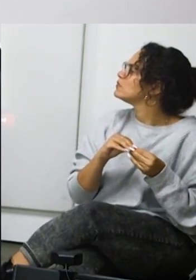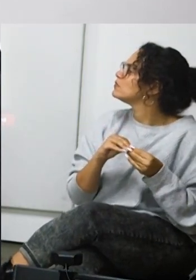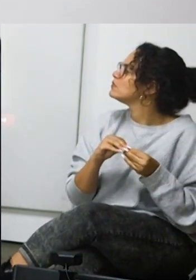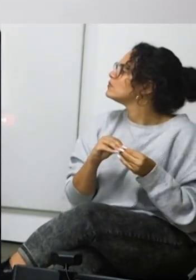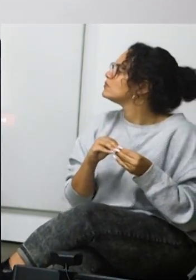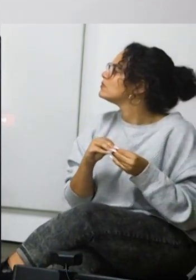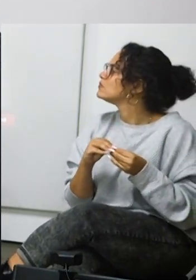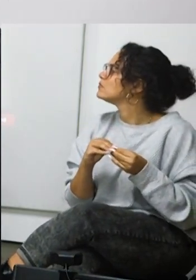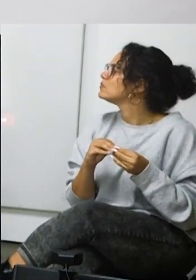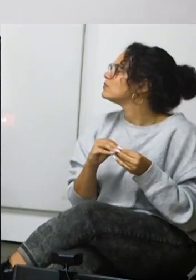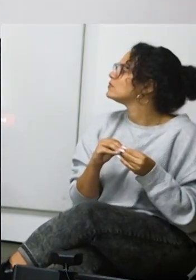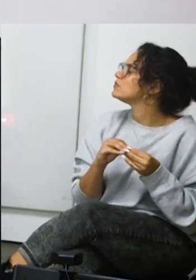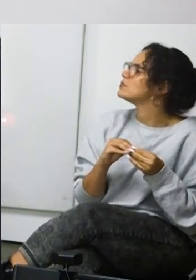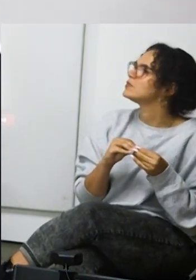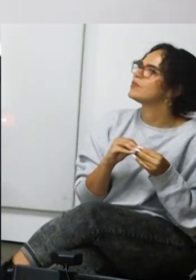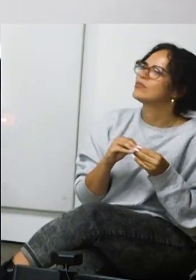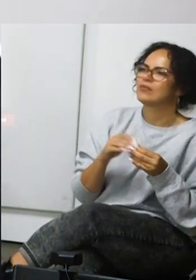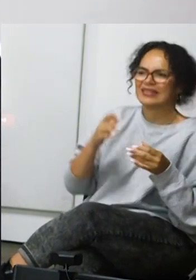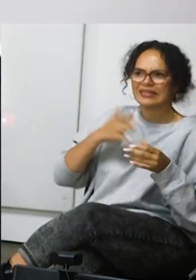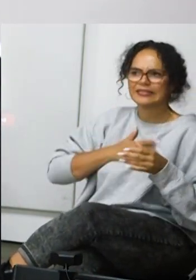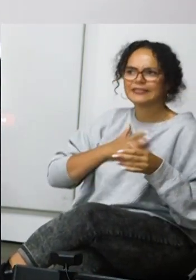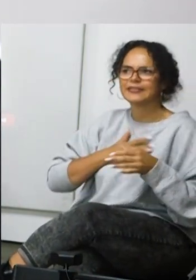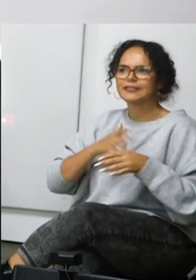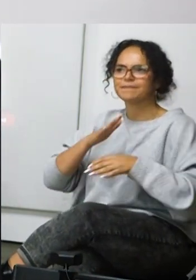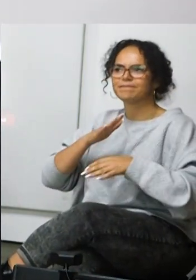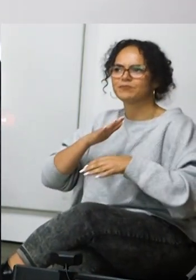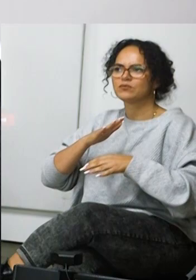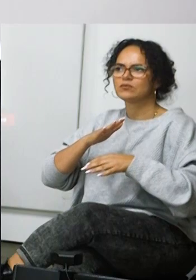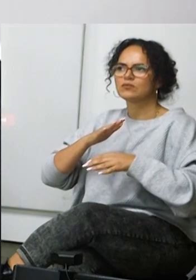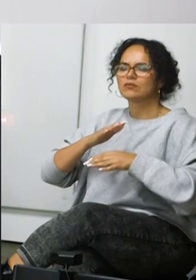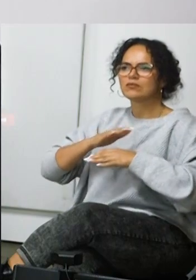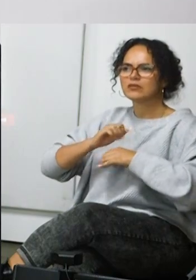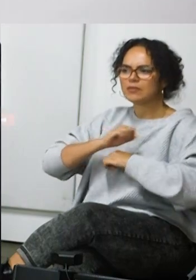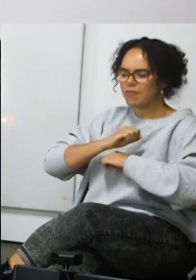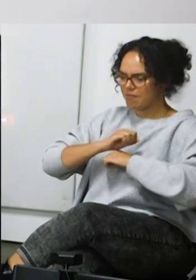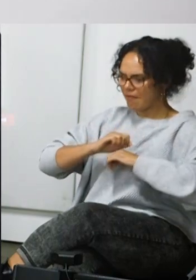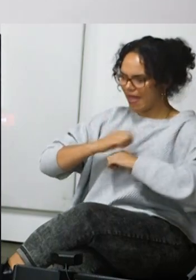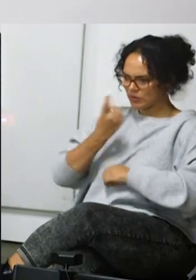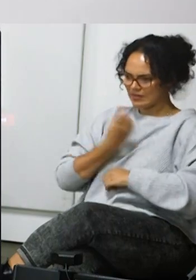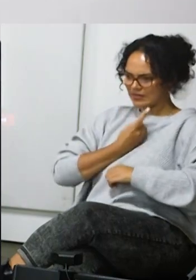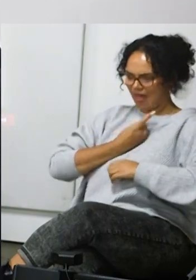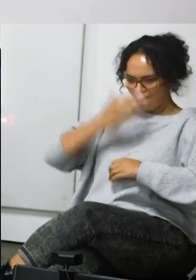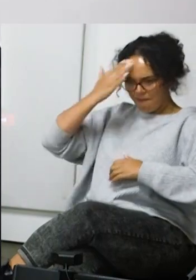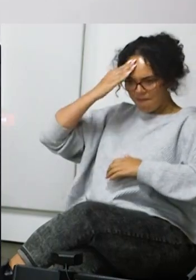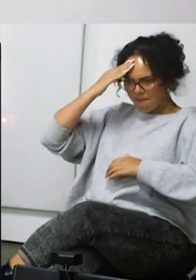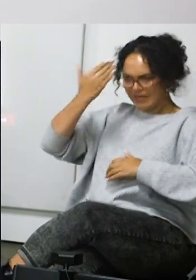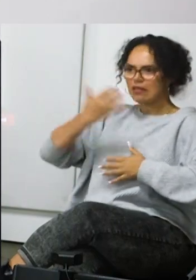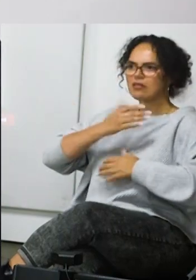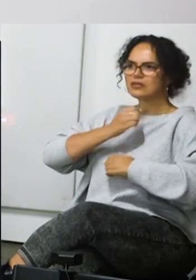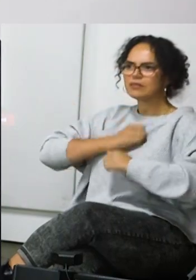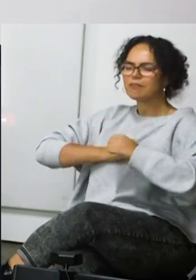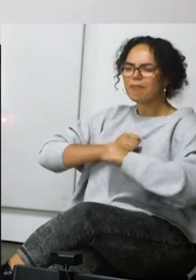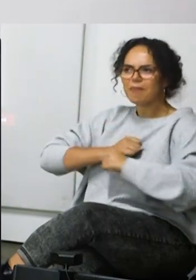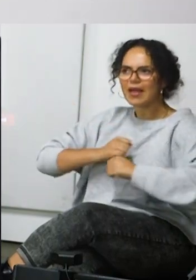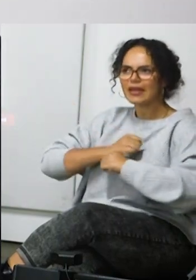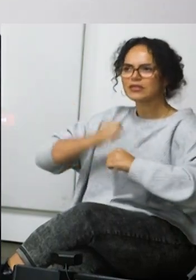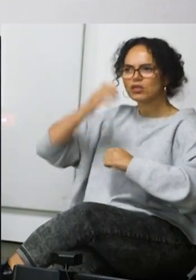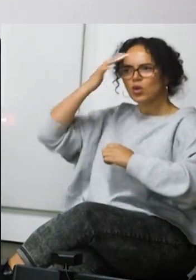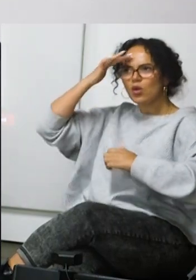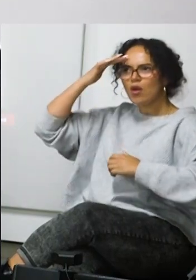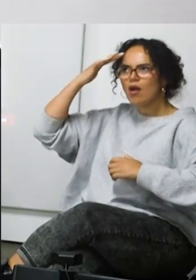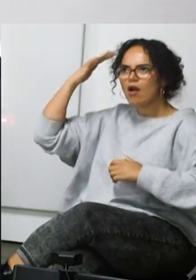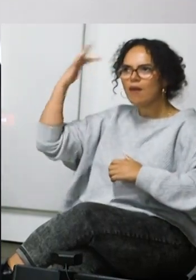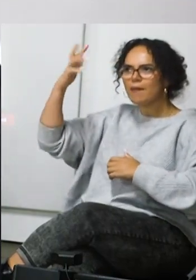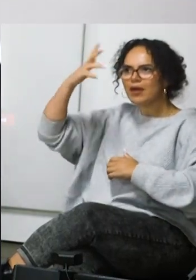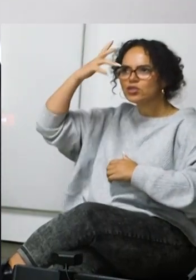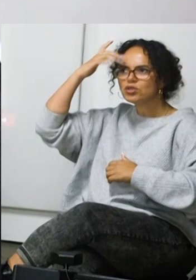or the kind of space of speculation is kind of necessary for us to be able to expand what is possible, what's